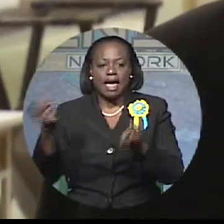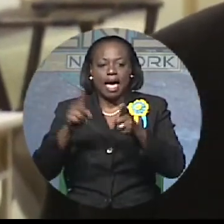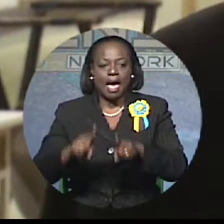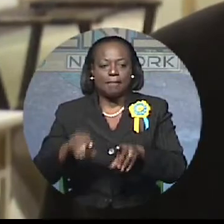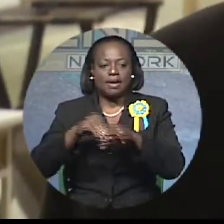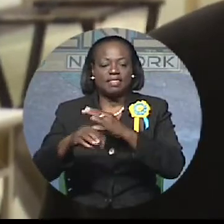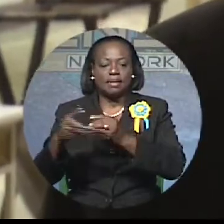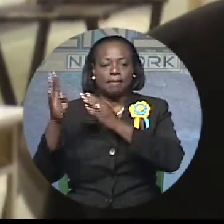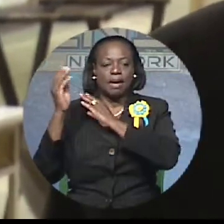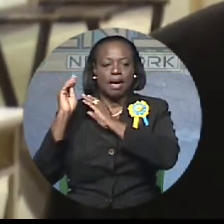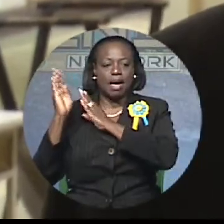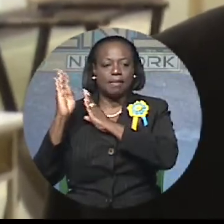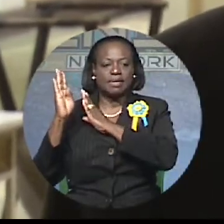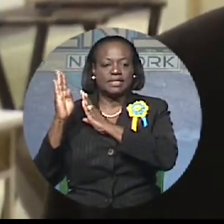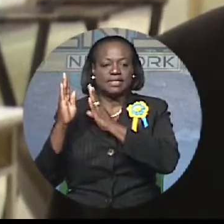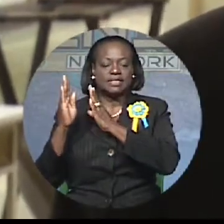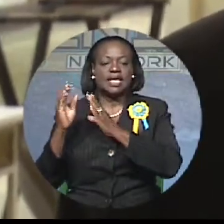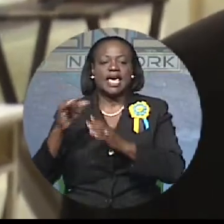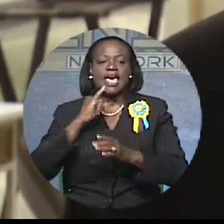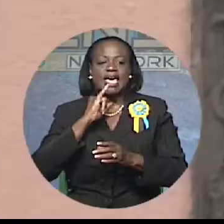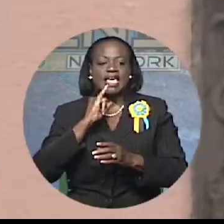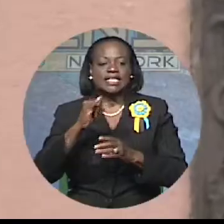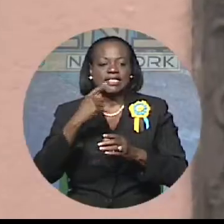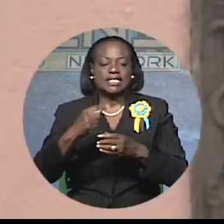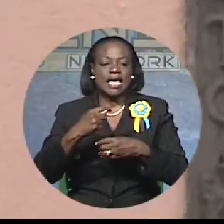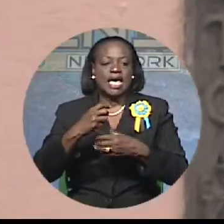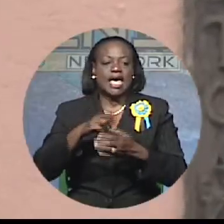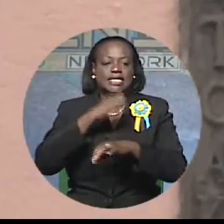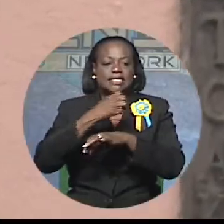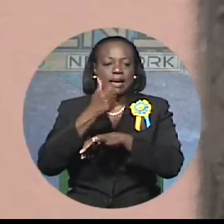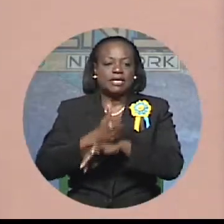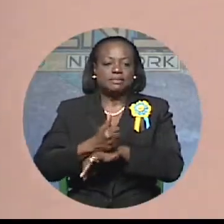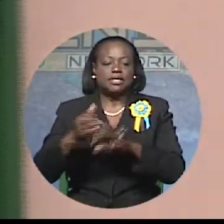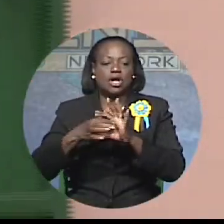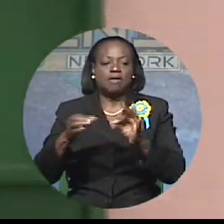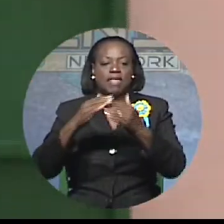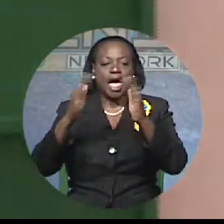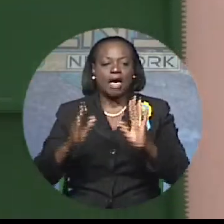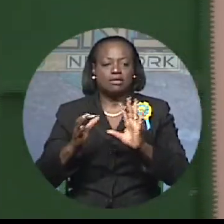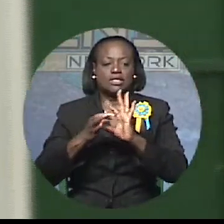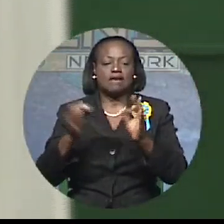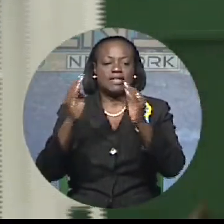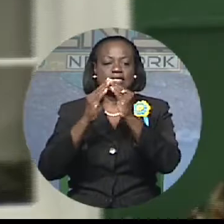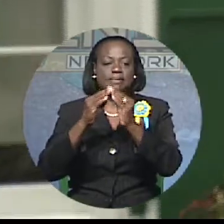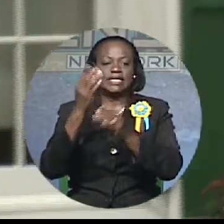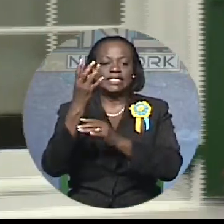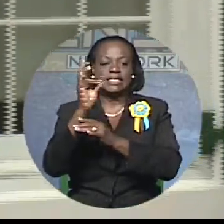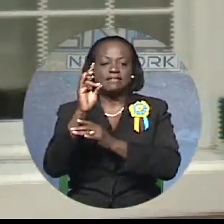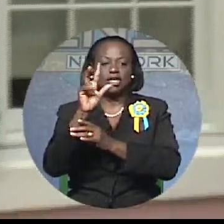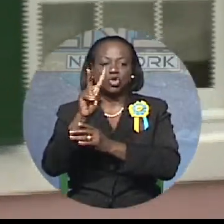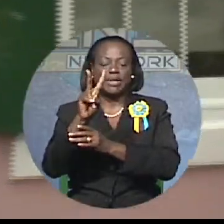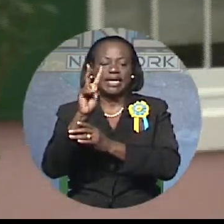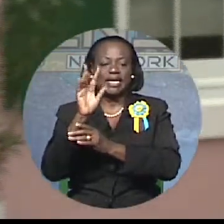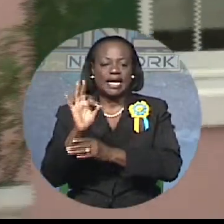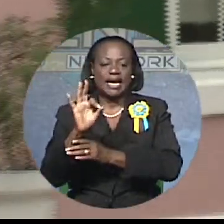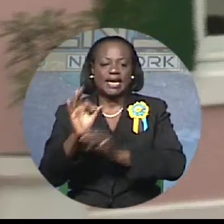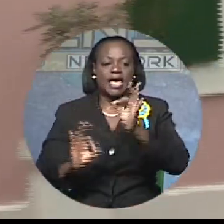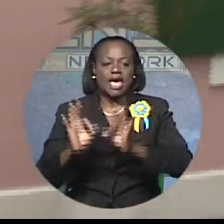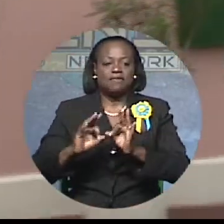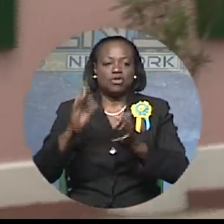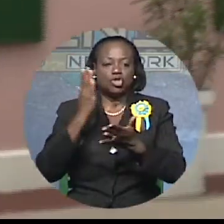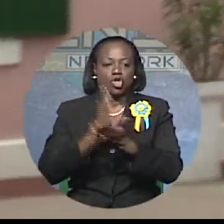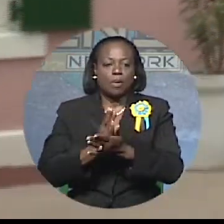historically was the establishment of the House of Assembly in 1729. And if you stop to think about